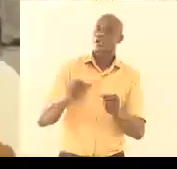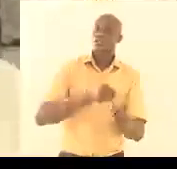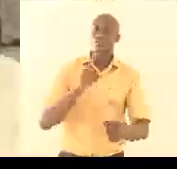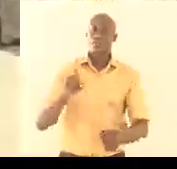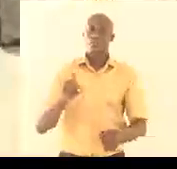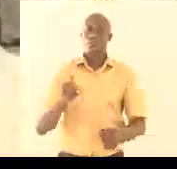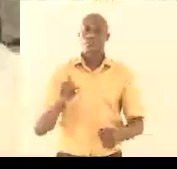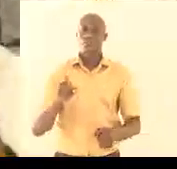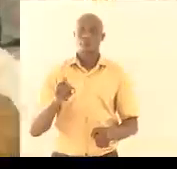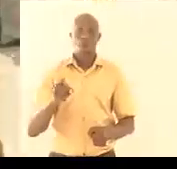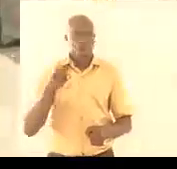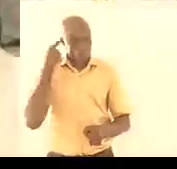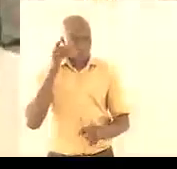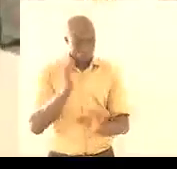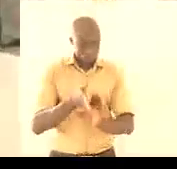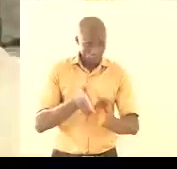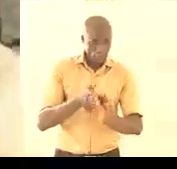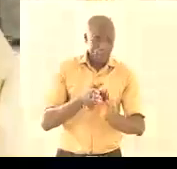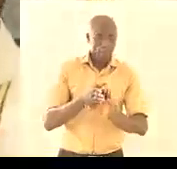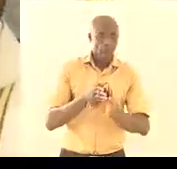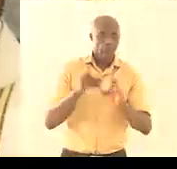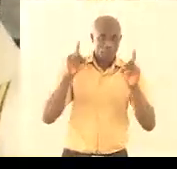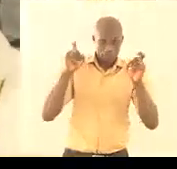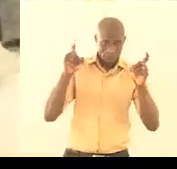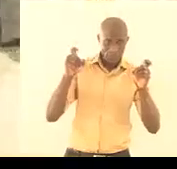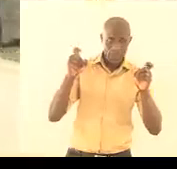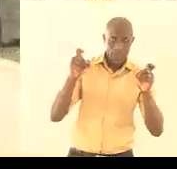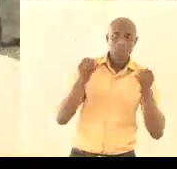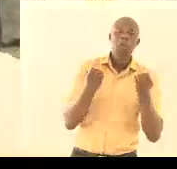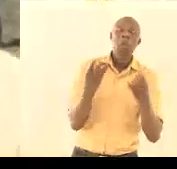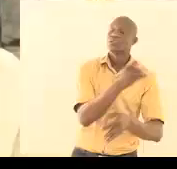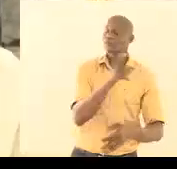many of you are candidates. Many people are candidates for the mental hospital.